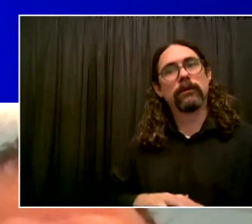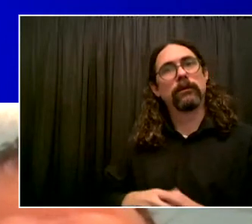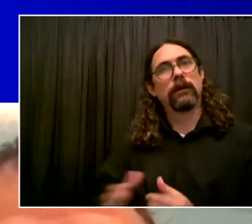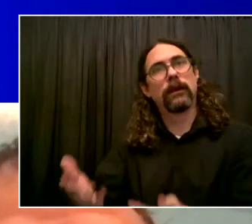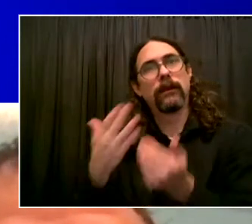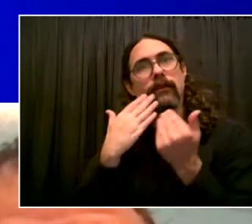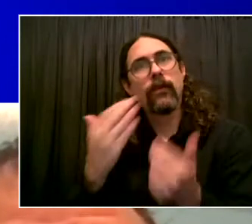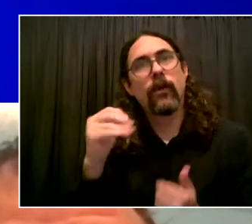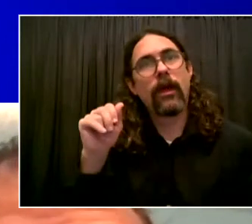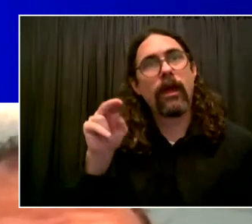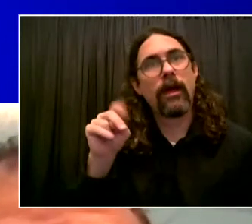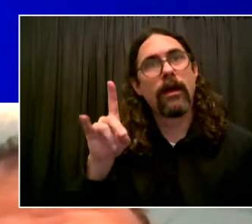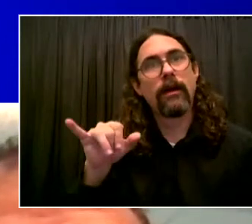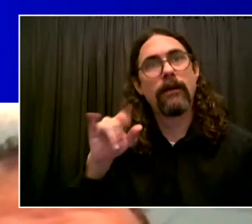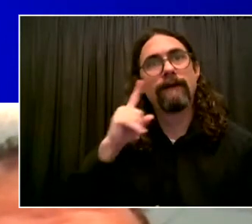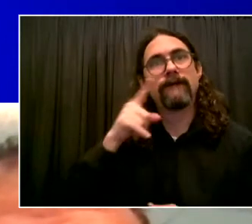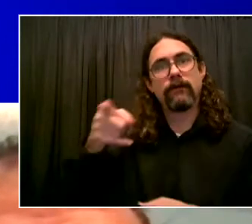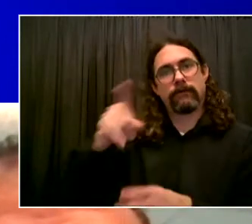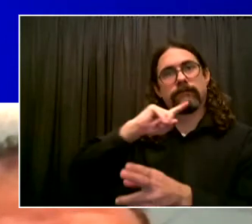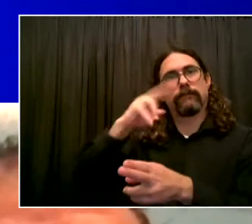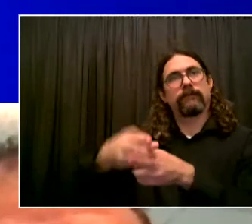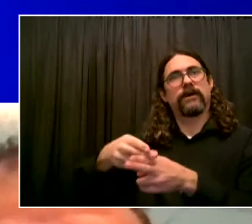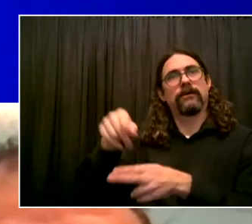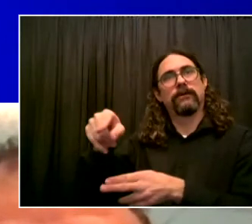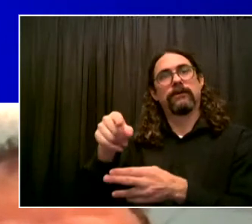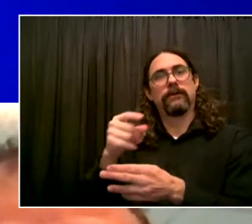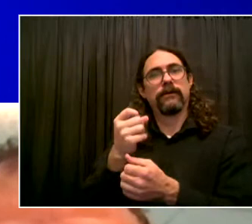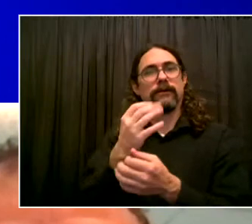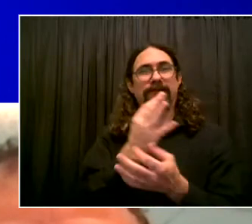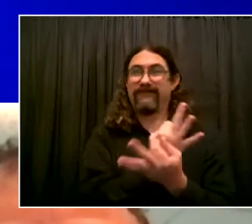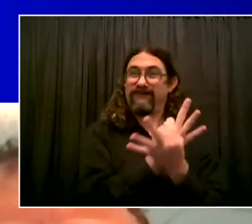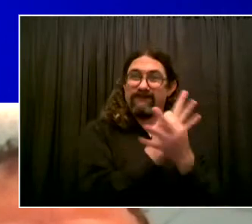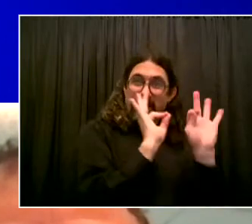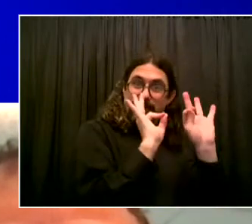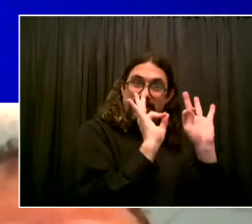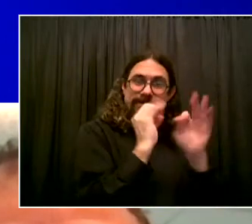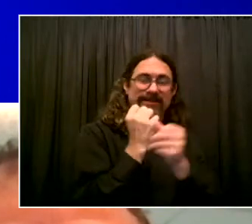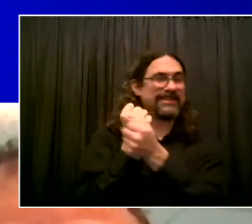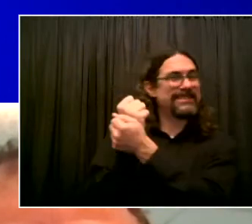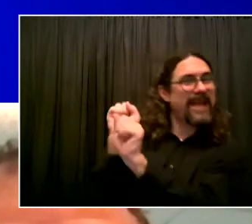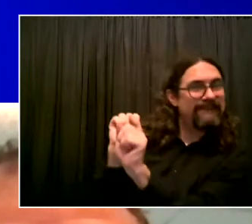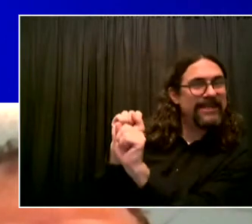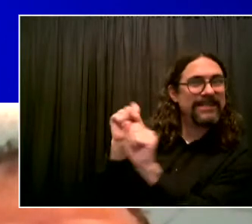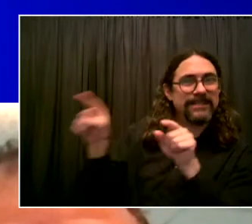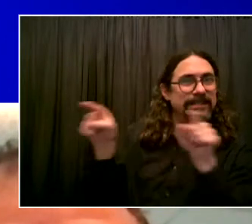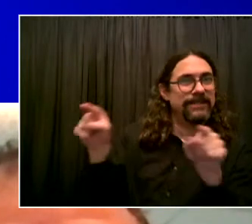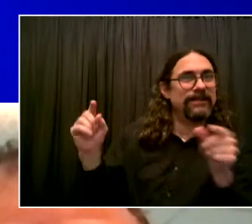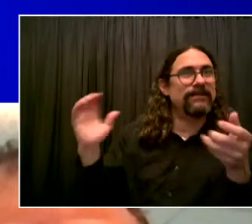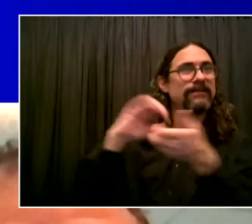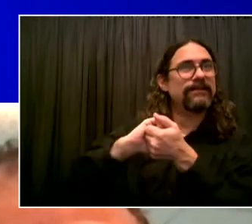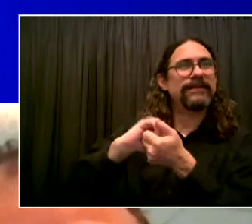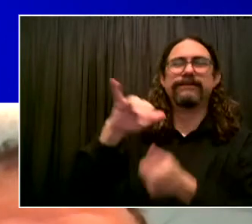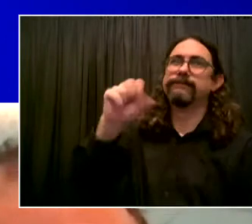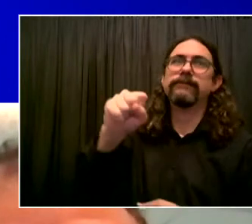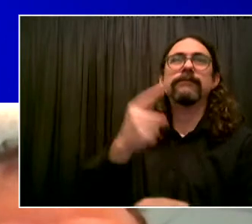with our lives. And thank you for all you're doing to help move us out of this crisis. Very much